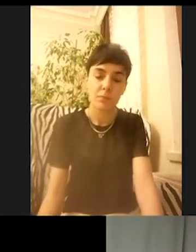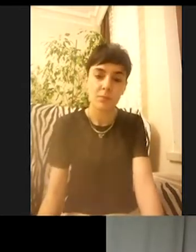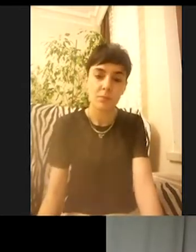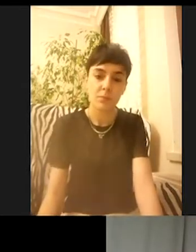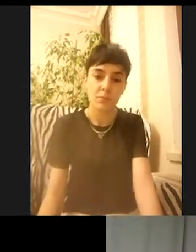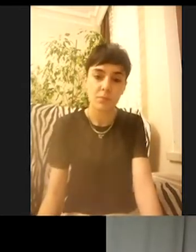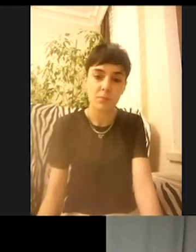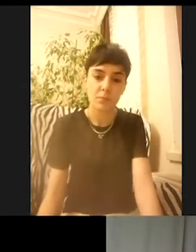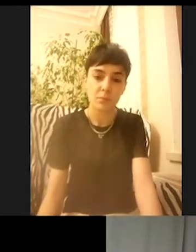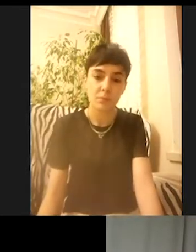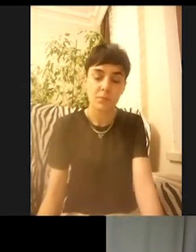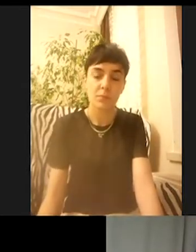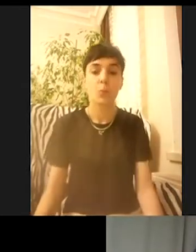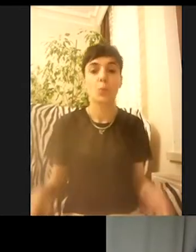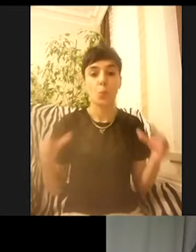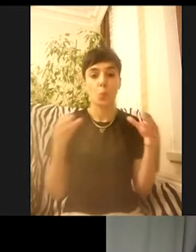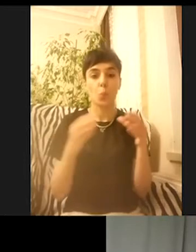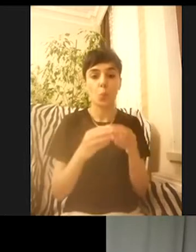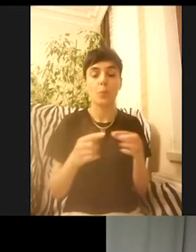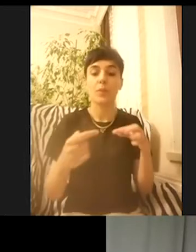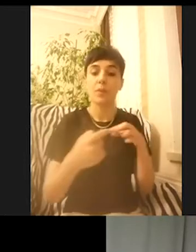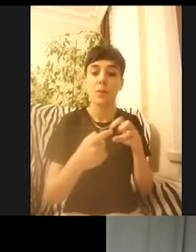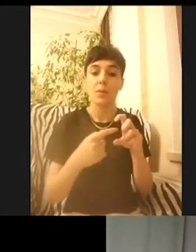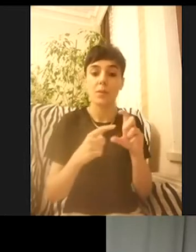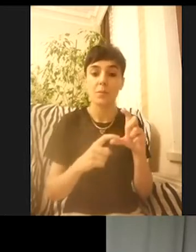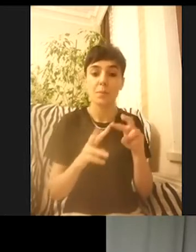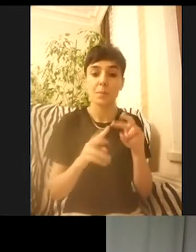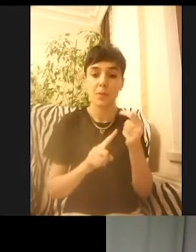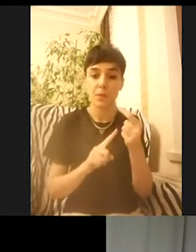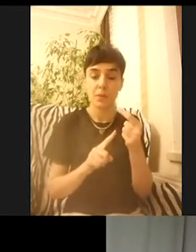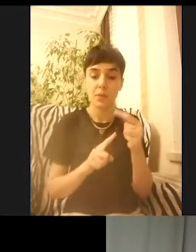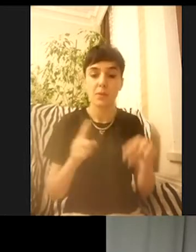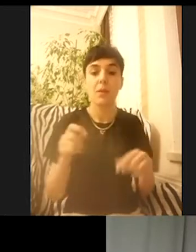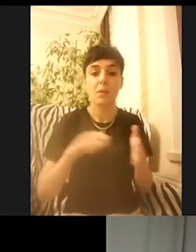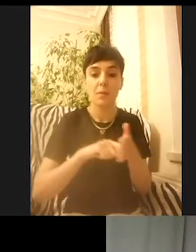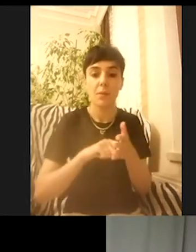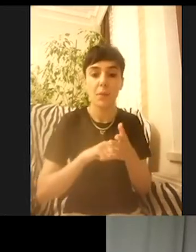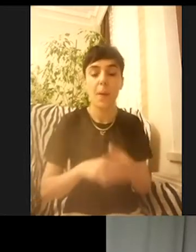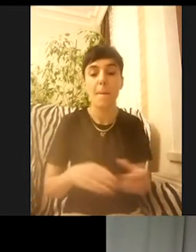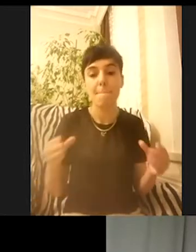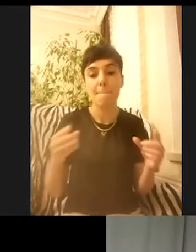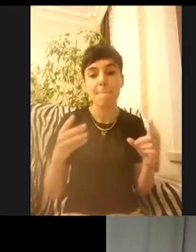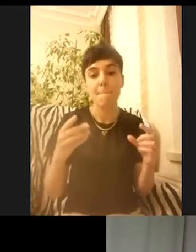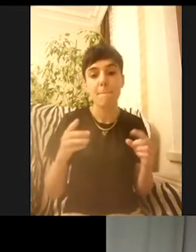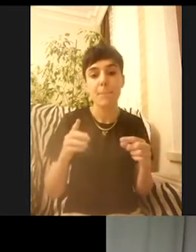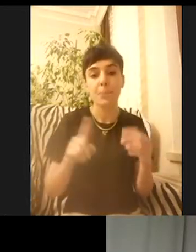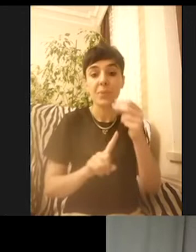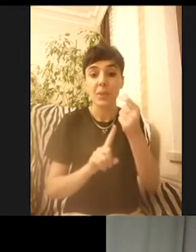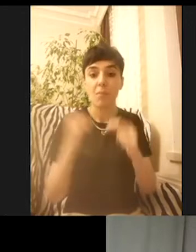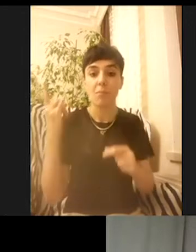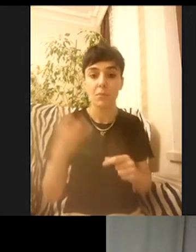University Lesbian, Gay, Bisexual, Trans, Intersex, and Plus Studies Club. We thought actually